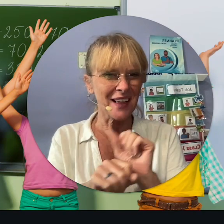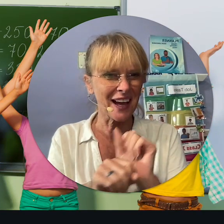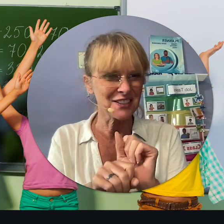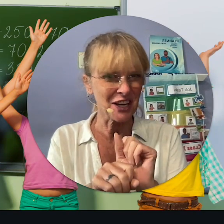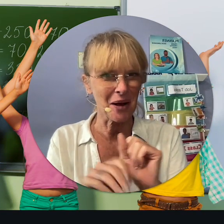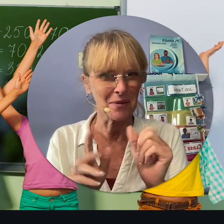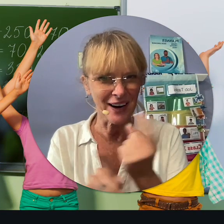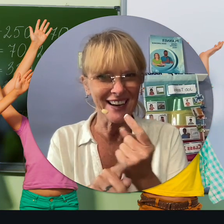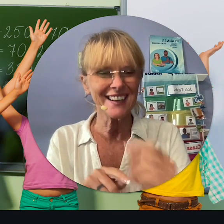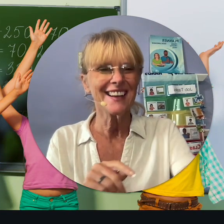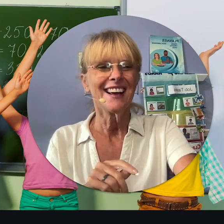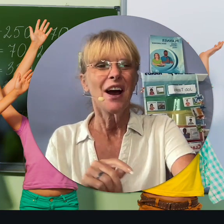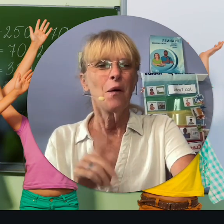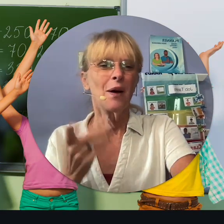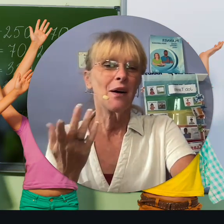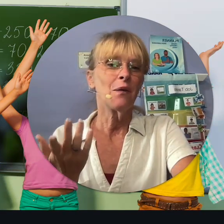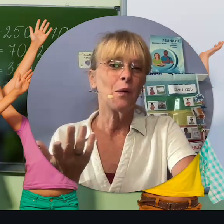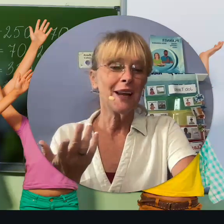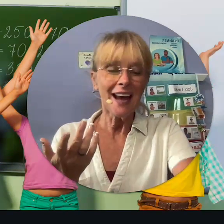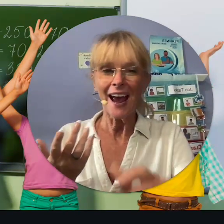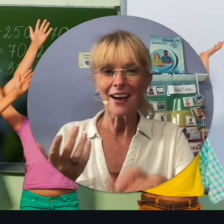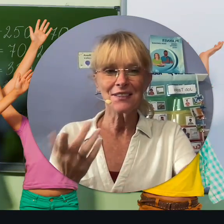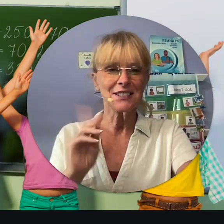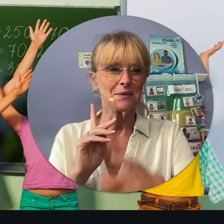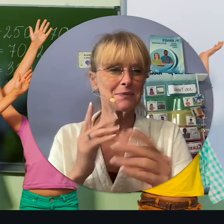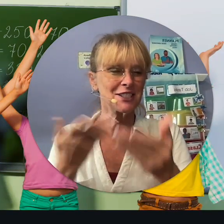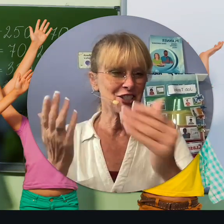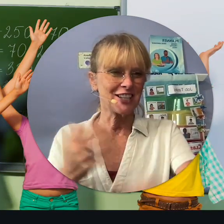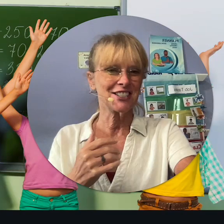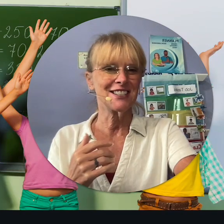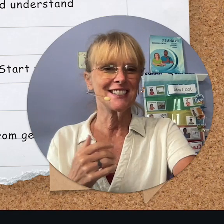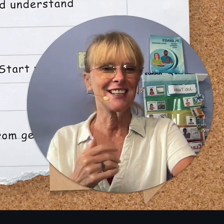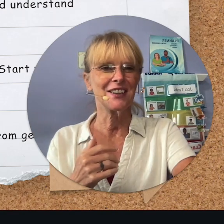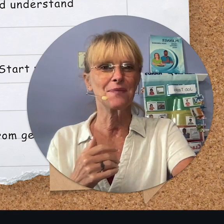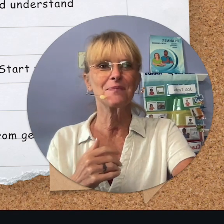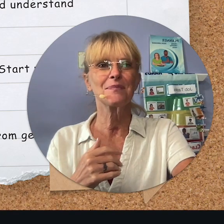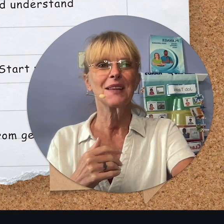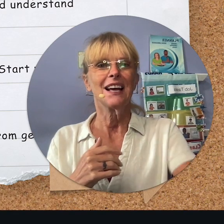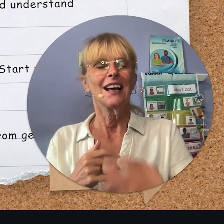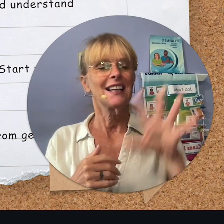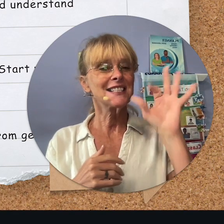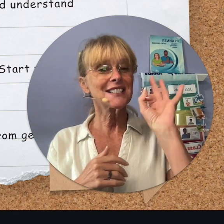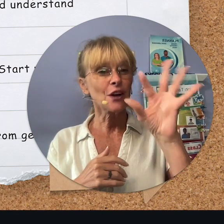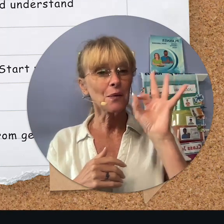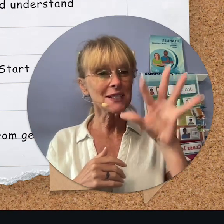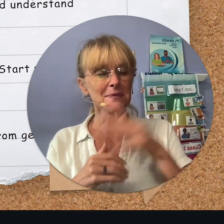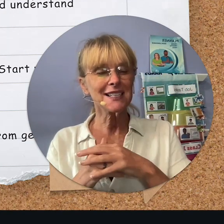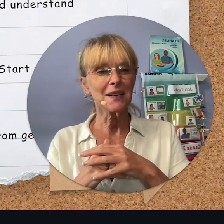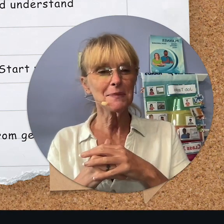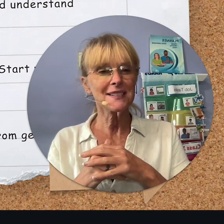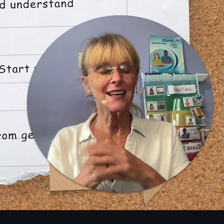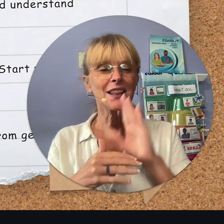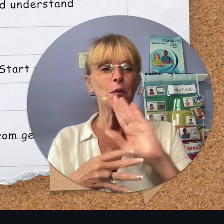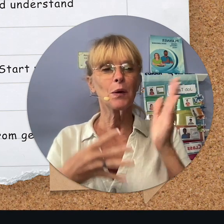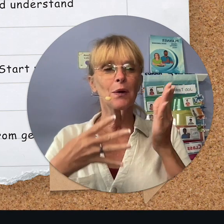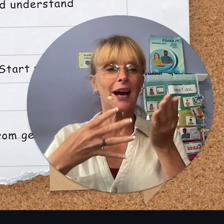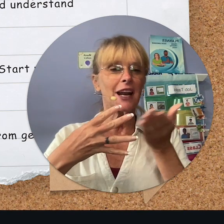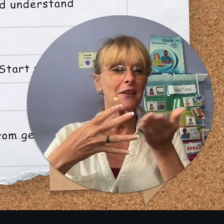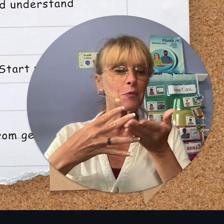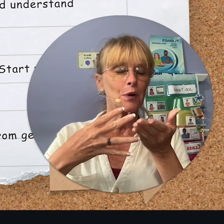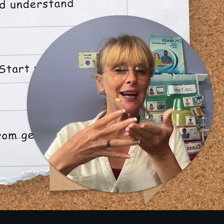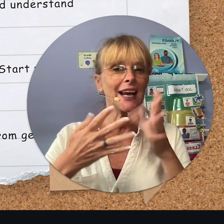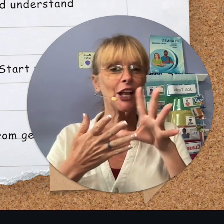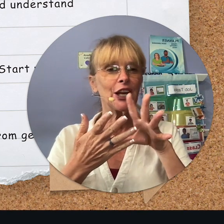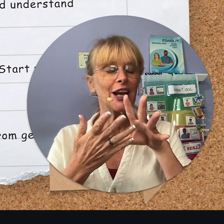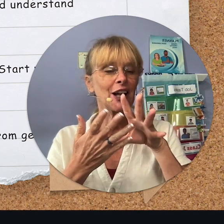do that job, right? Well, we have some suggestions here. Let's start with some tips, and then we will kind of